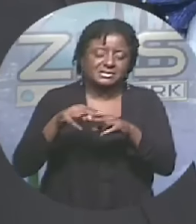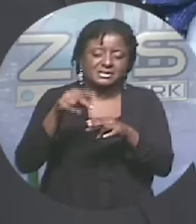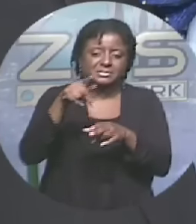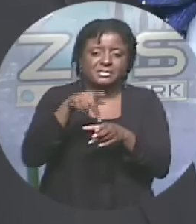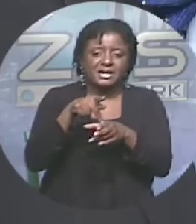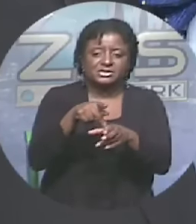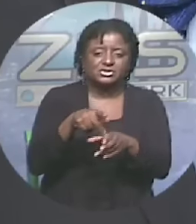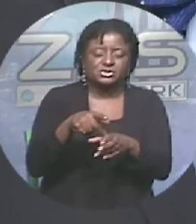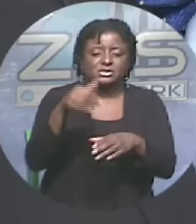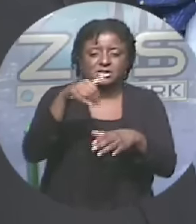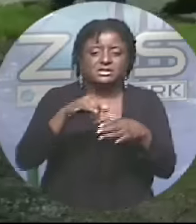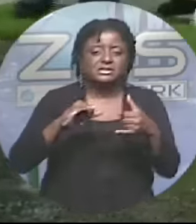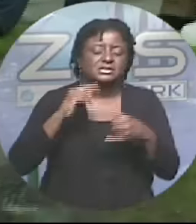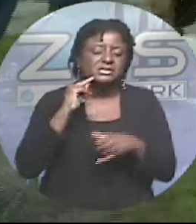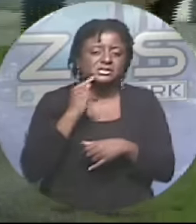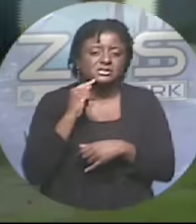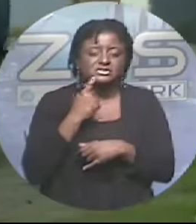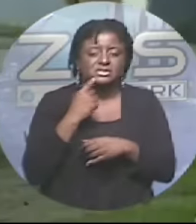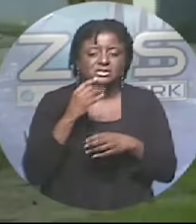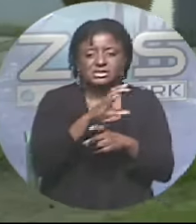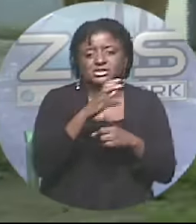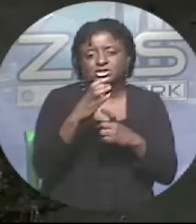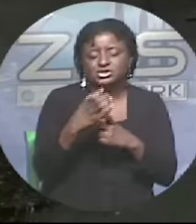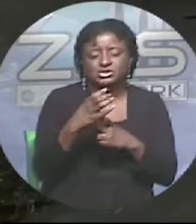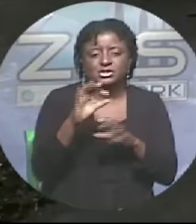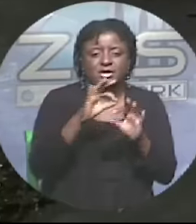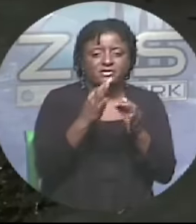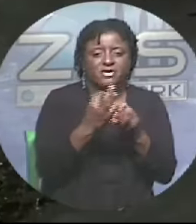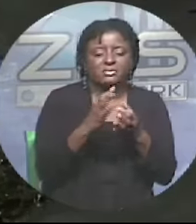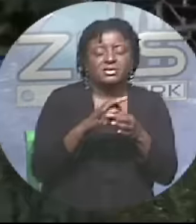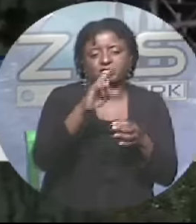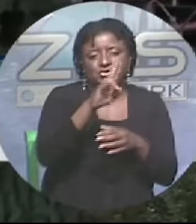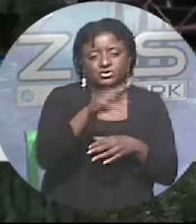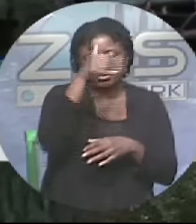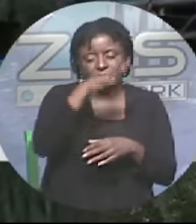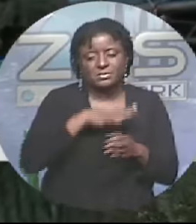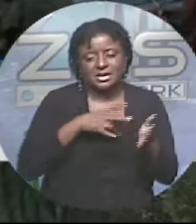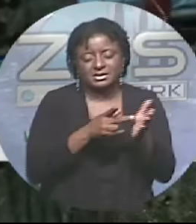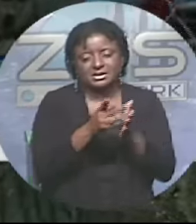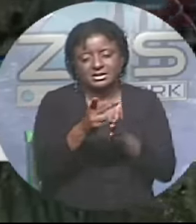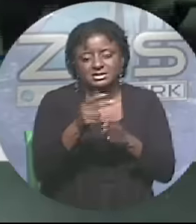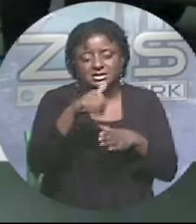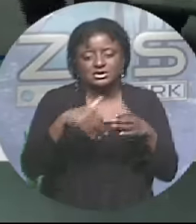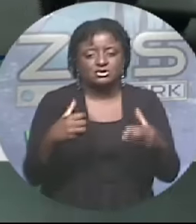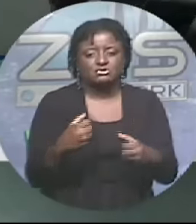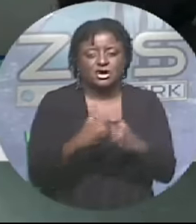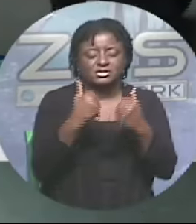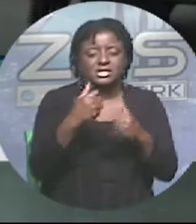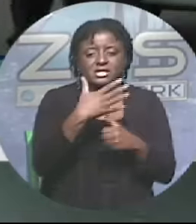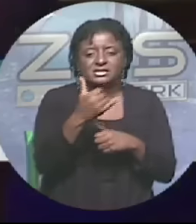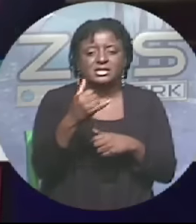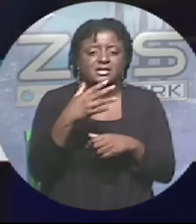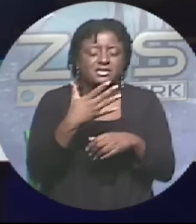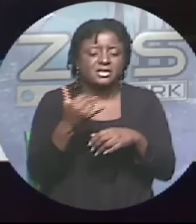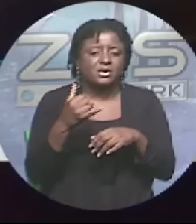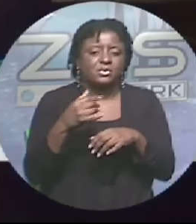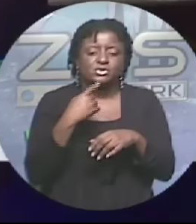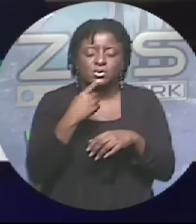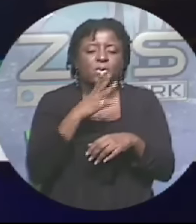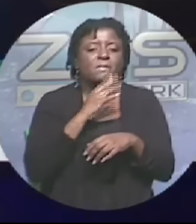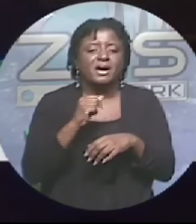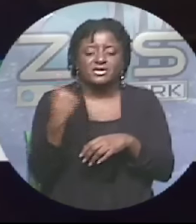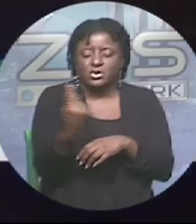investigation. Family members of the two men killed in this morning's crash say they were notified by the only survivor in the car wreck. It was reported